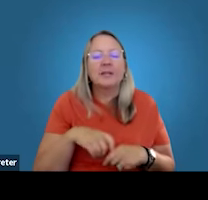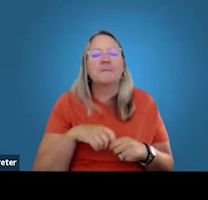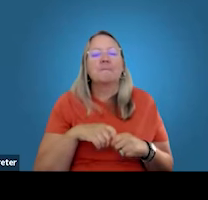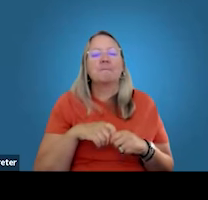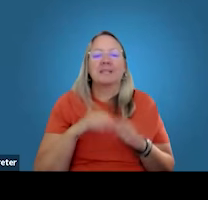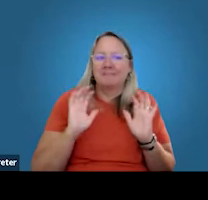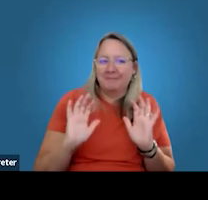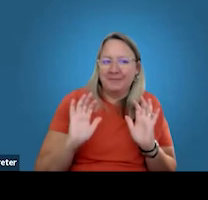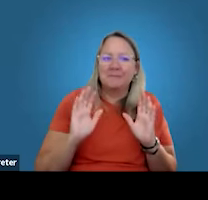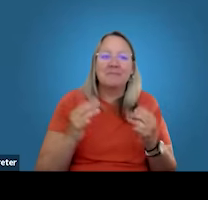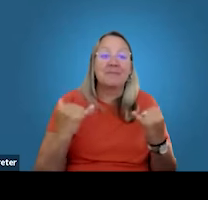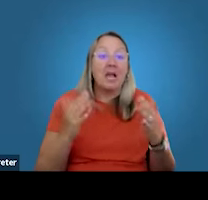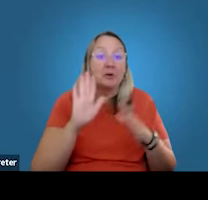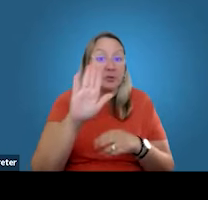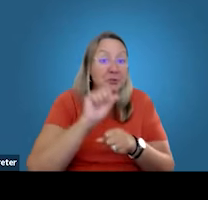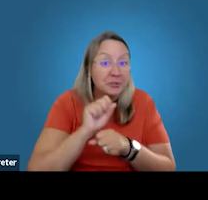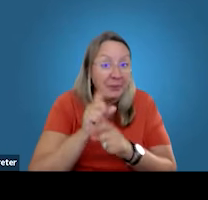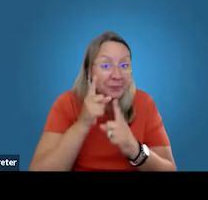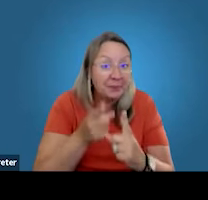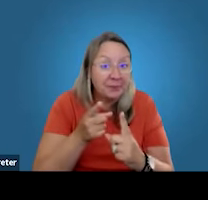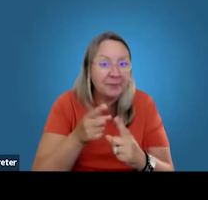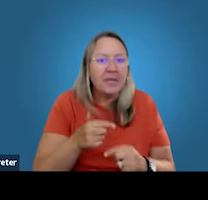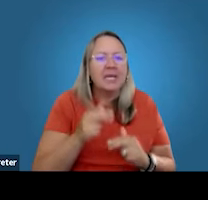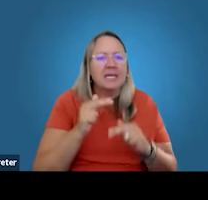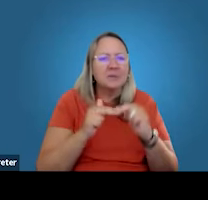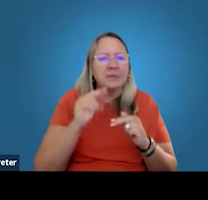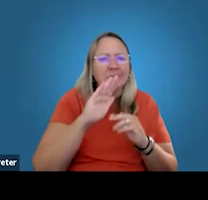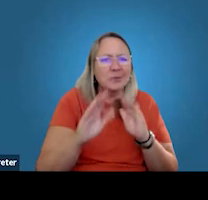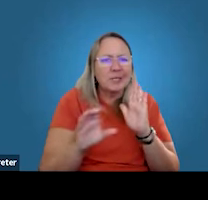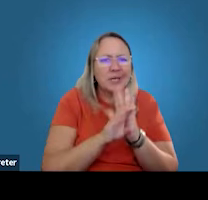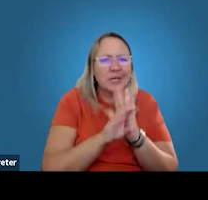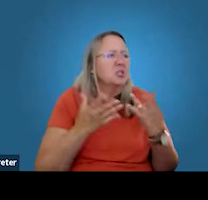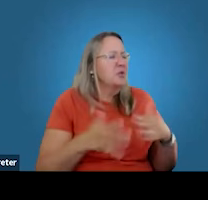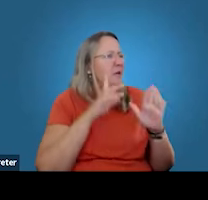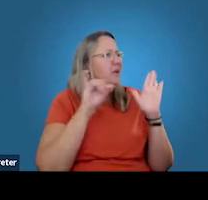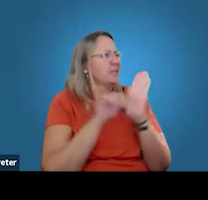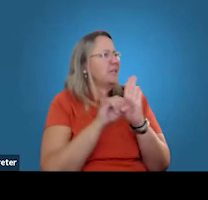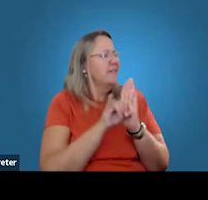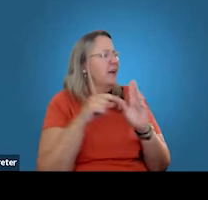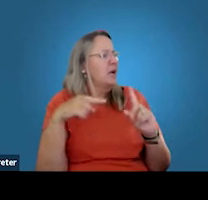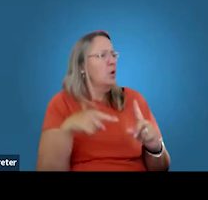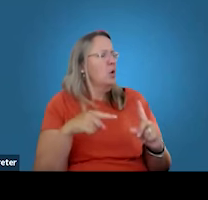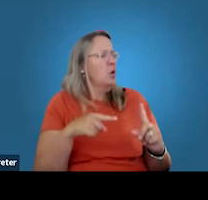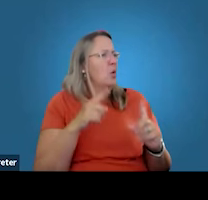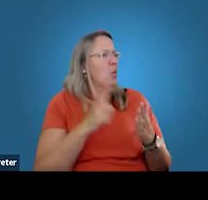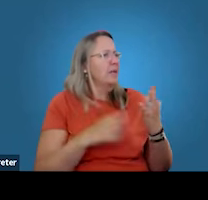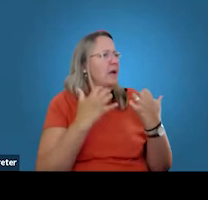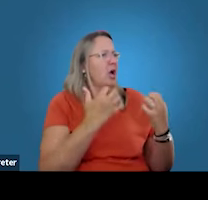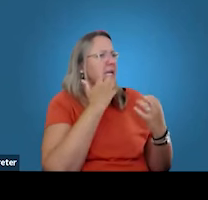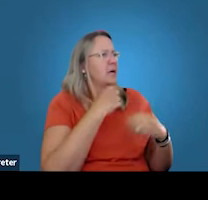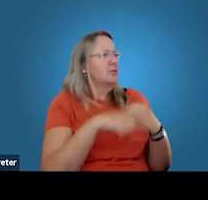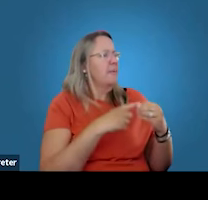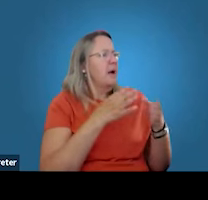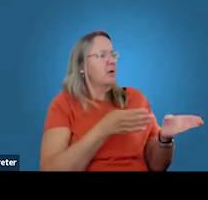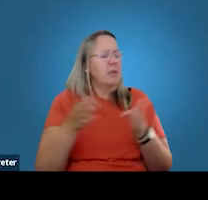Anyway, your job now is to build your character. So you've identified that jeopardy, the thing that your audience cares about, and now you need to